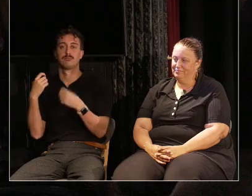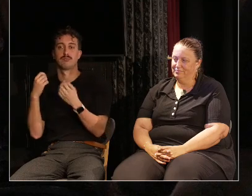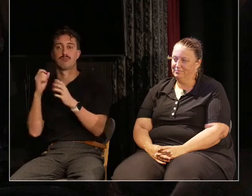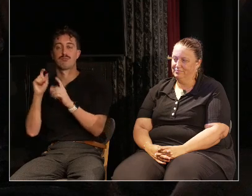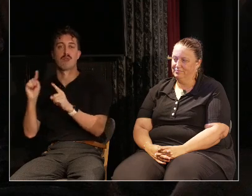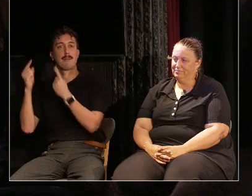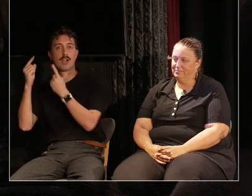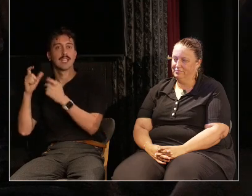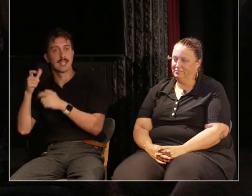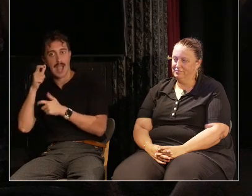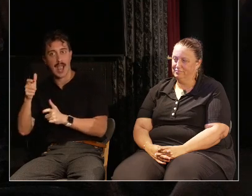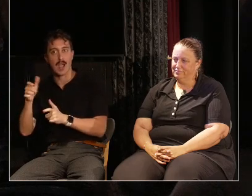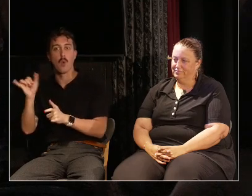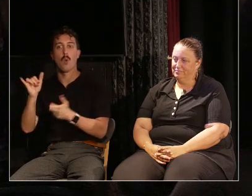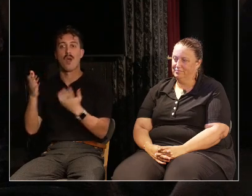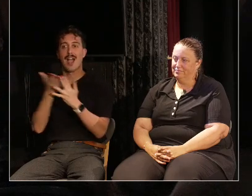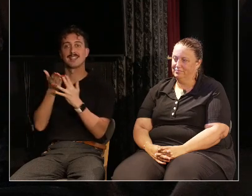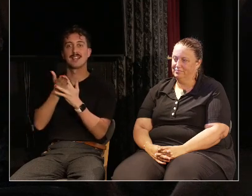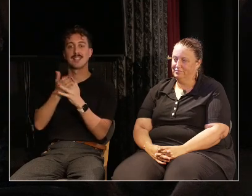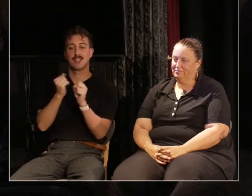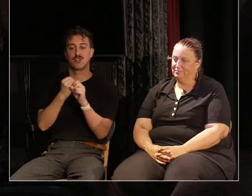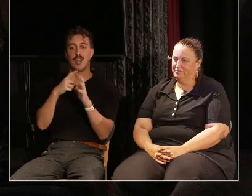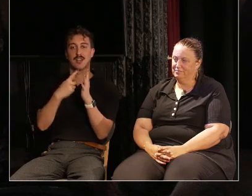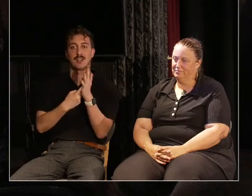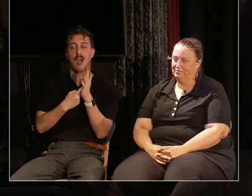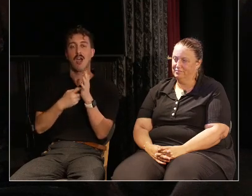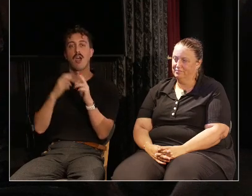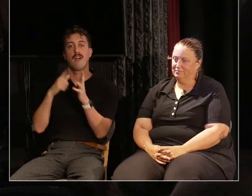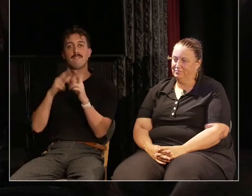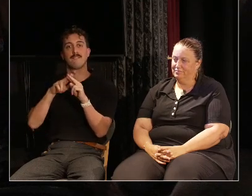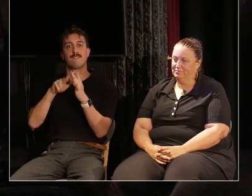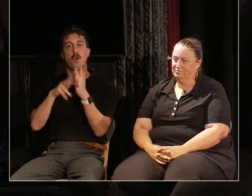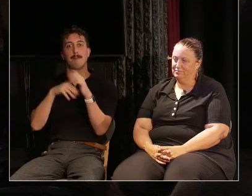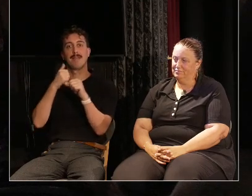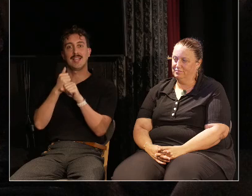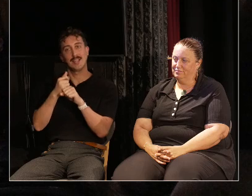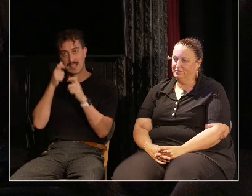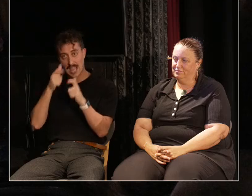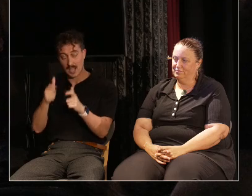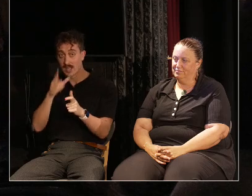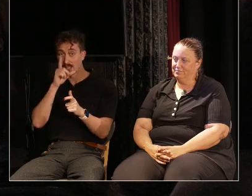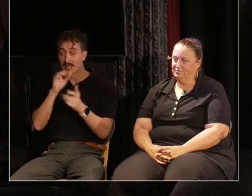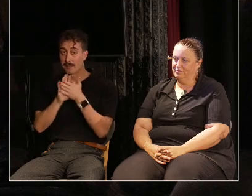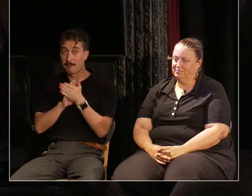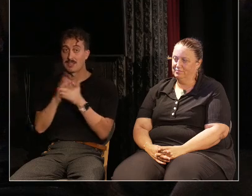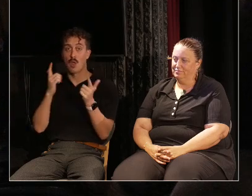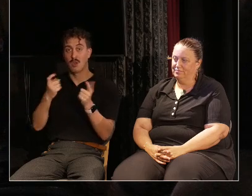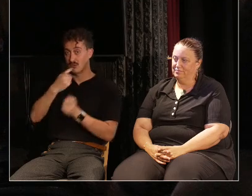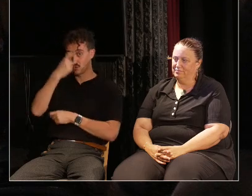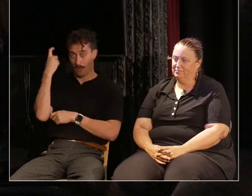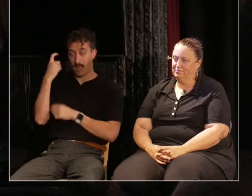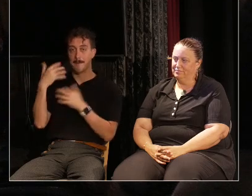care, it can cause a great deal of trauma and pain, as I'm sure you are aware. But given